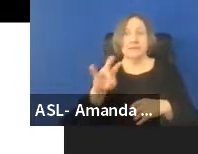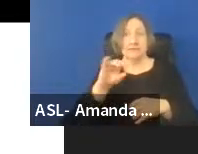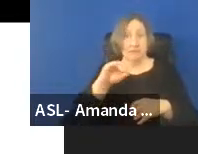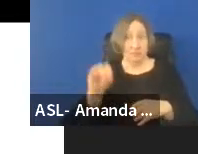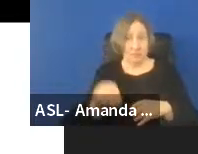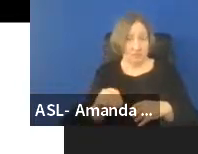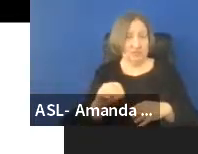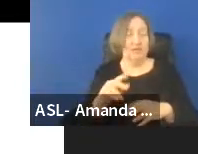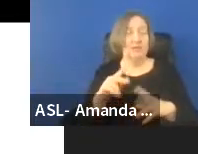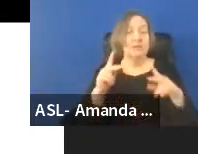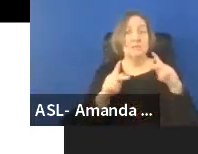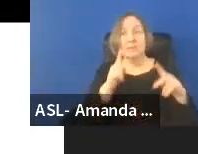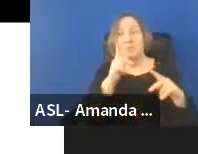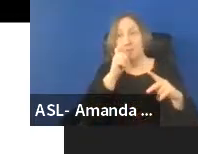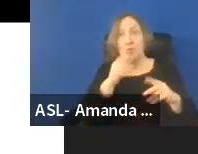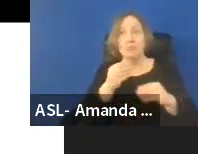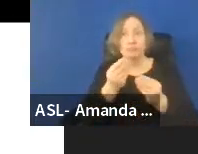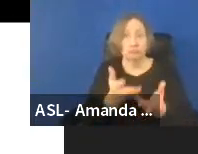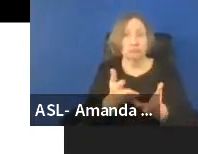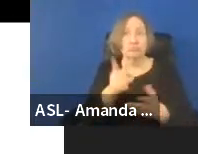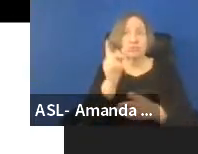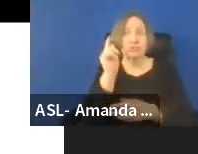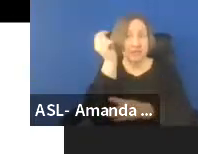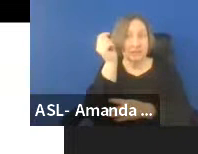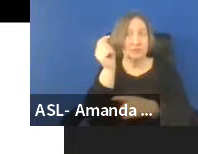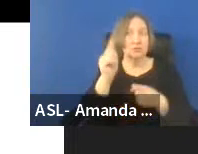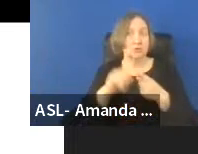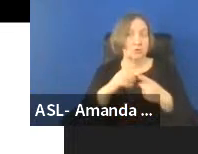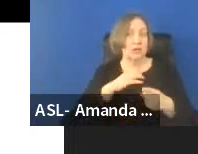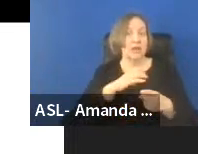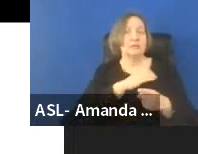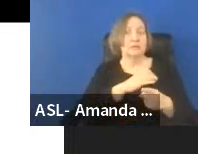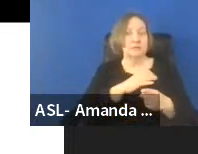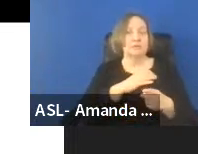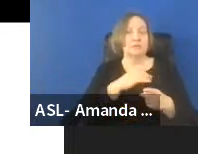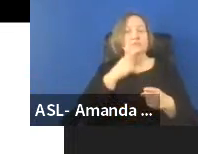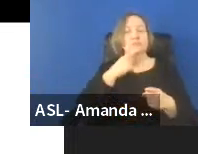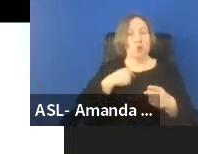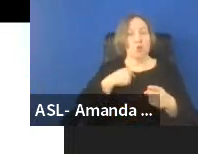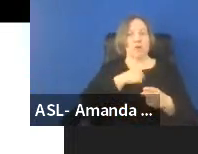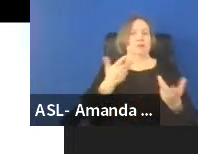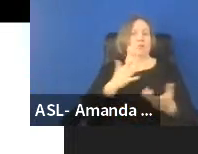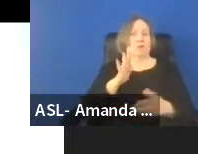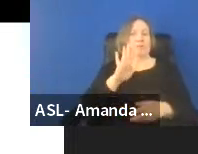77% of the people who provided testimony to council shared their zip code with us.